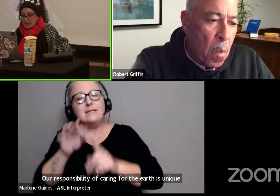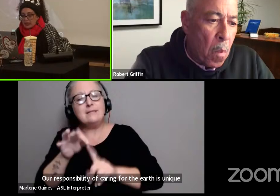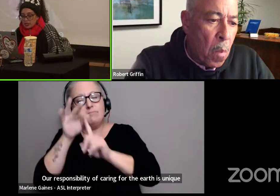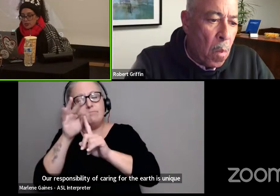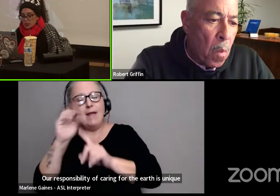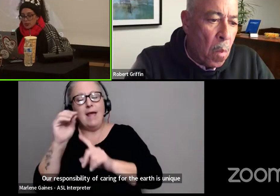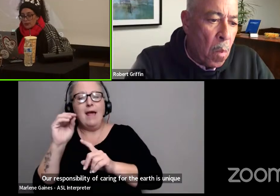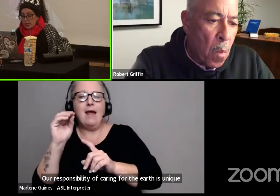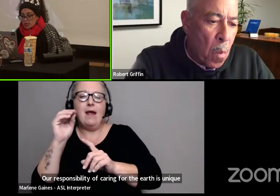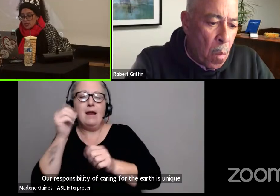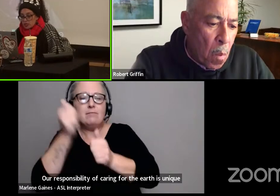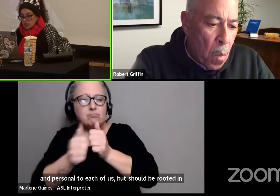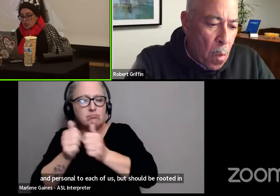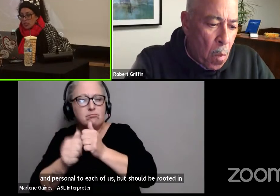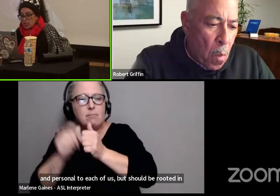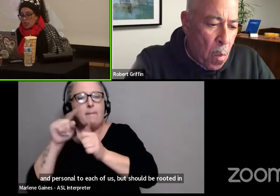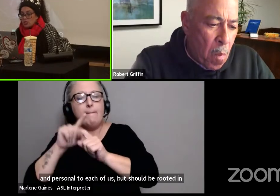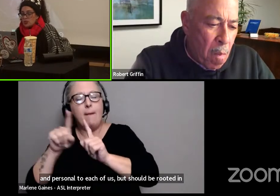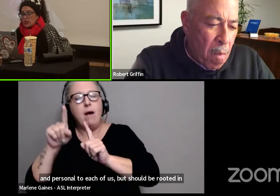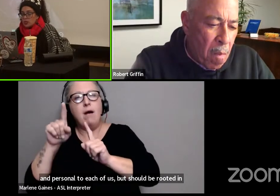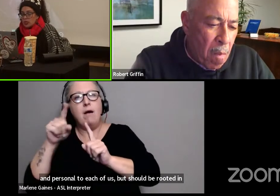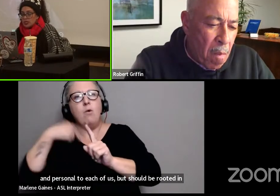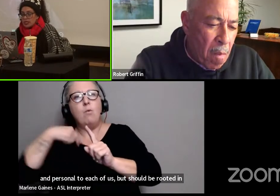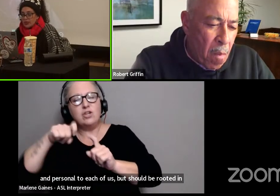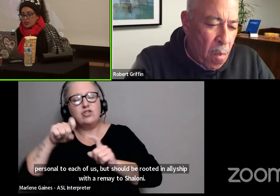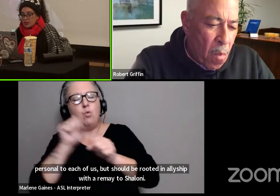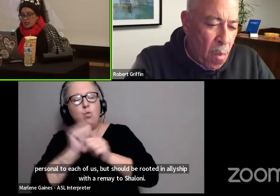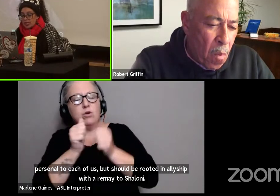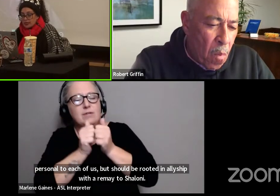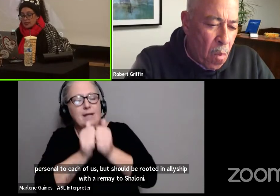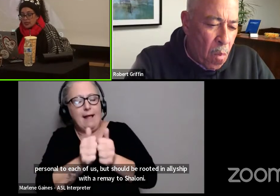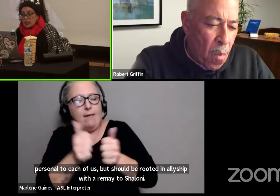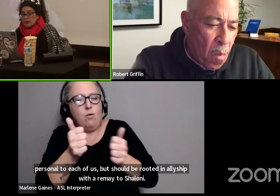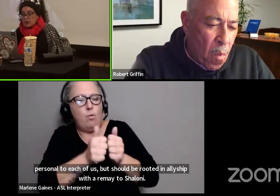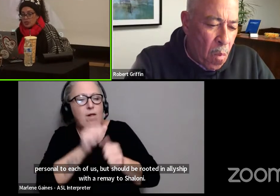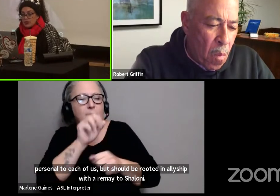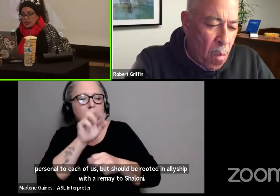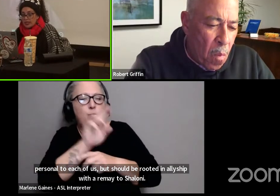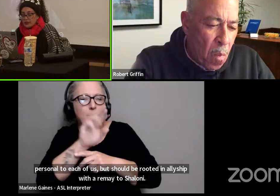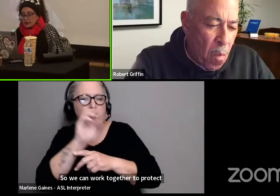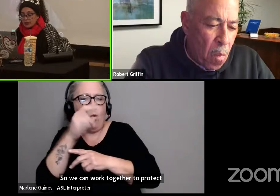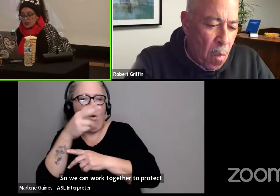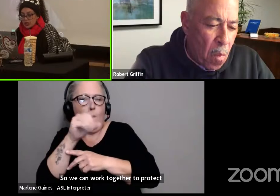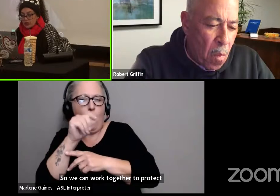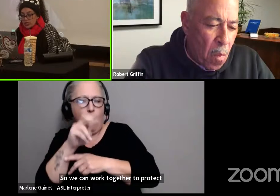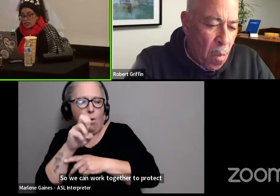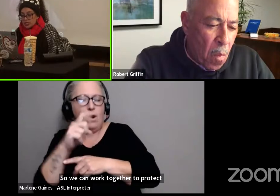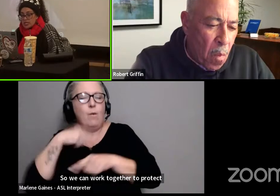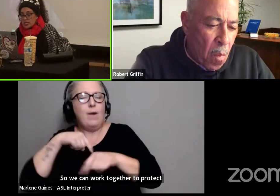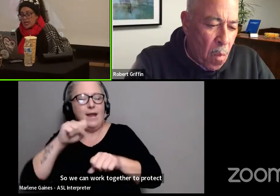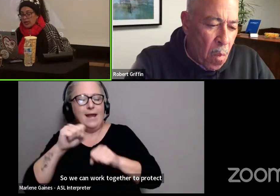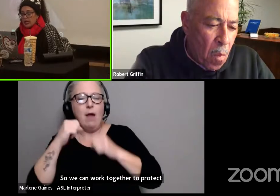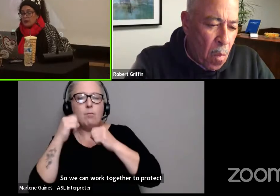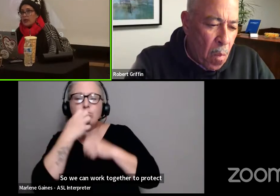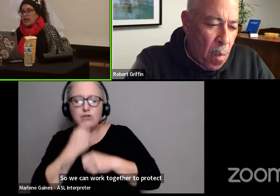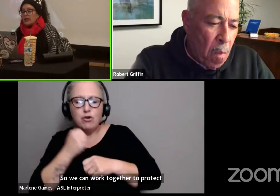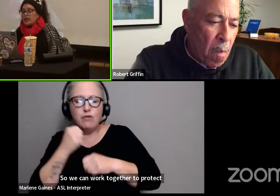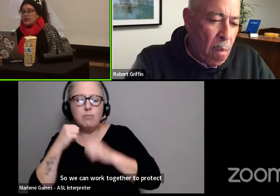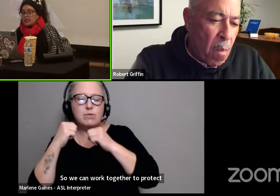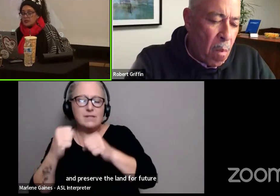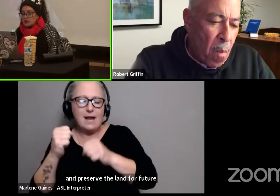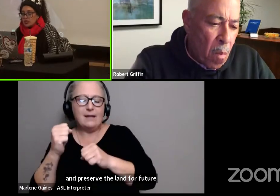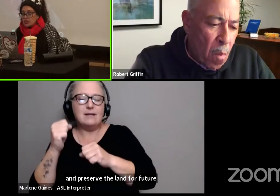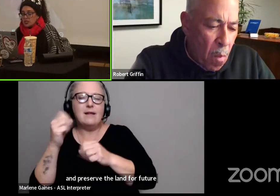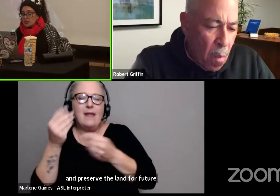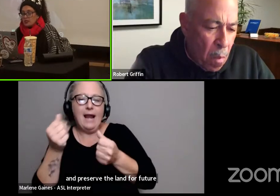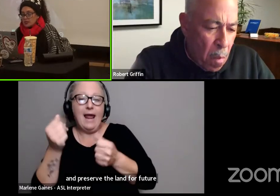in allyship with the Ramaytush Ohlone, so we can work together to protect and preserve the land for future generations. And